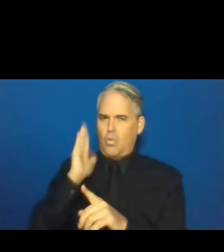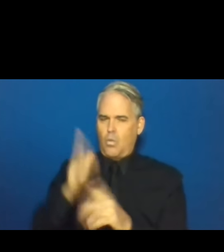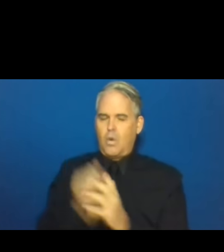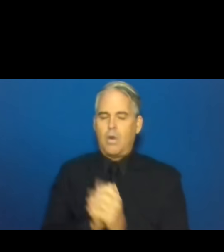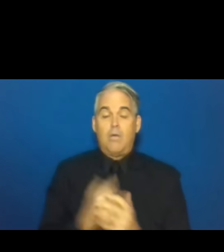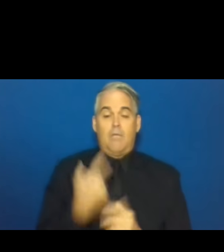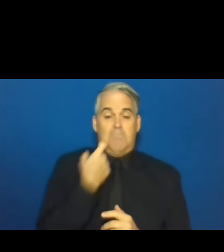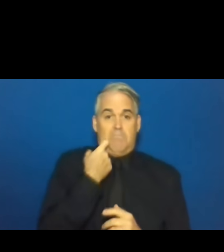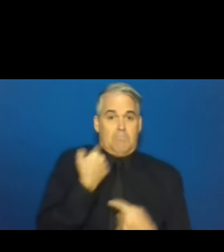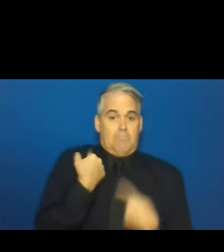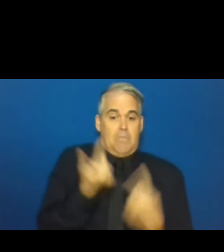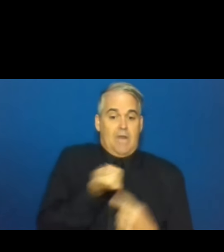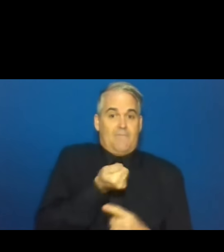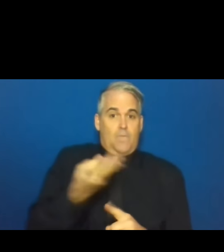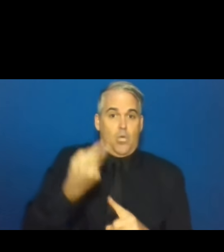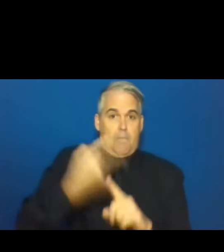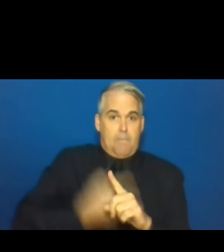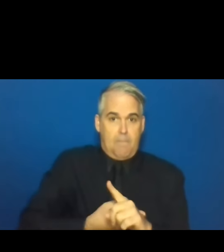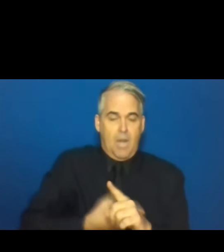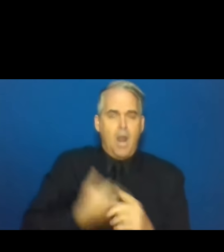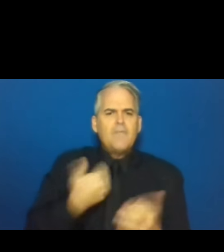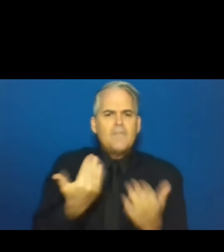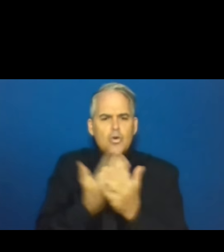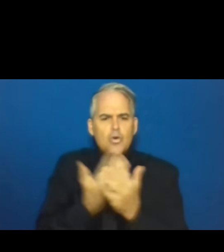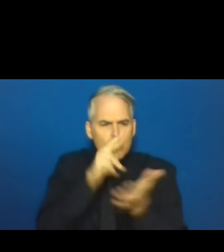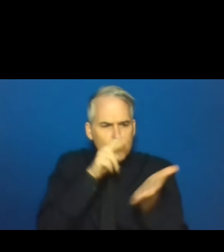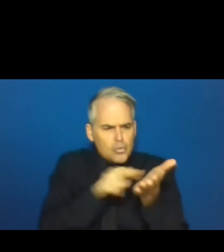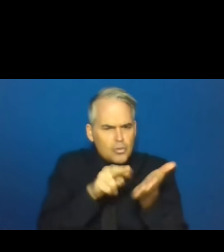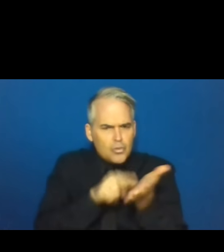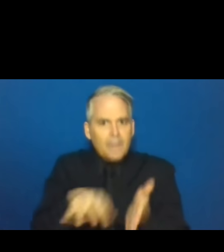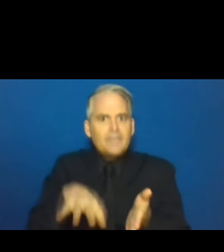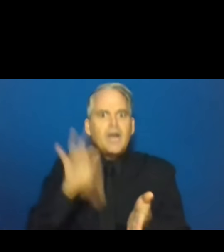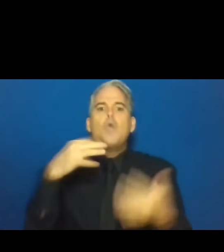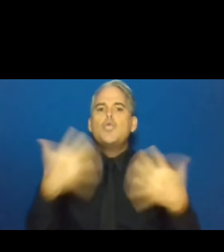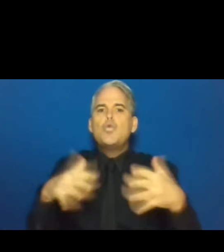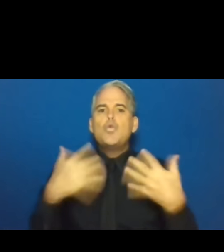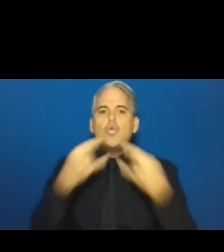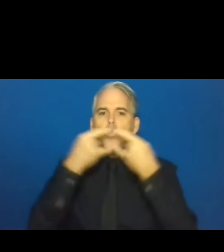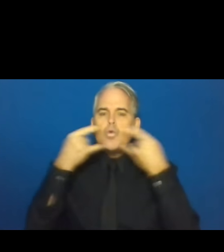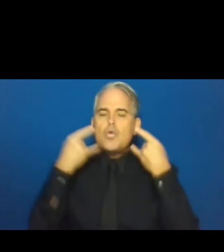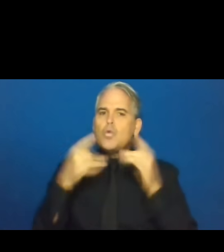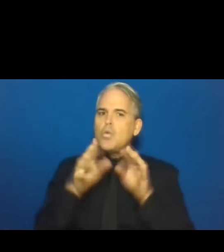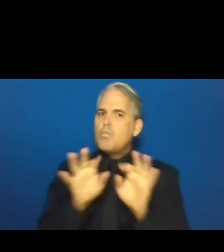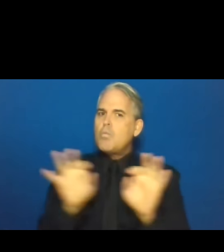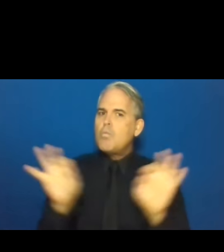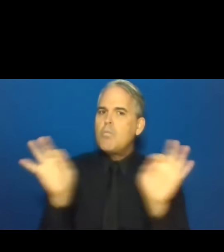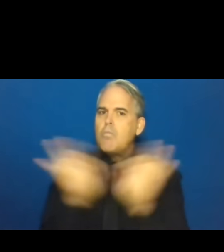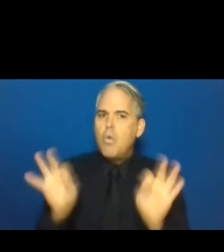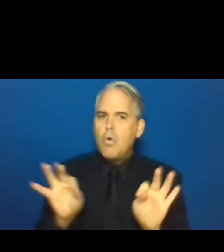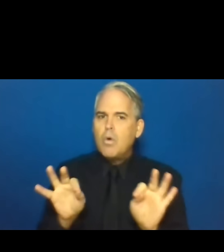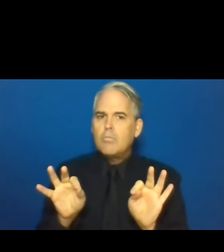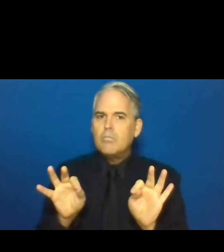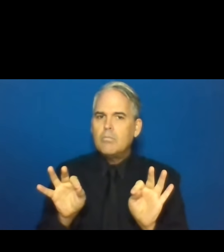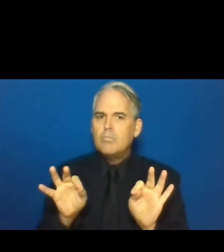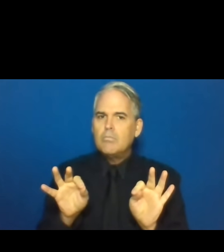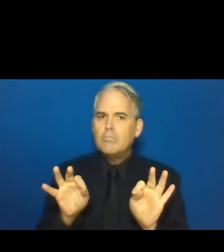that continues to validate the importance of wearing a mask. They continue to be an essential tool in our